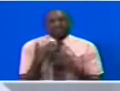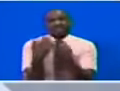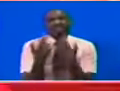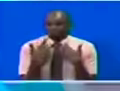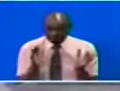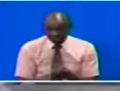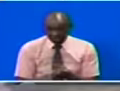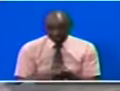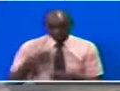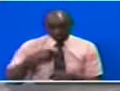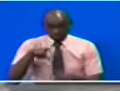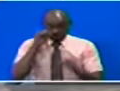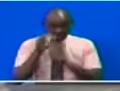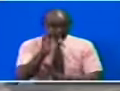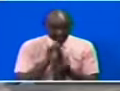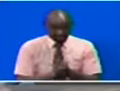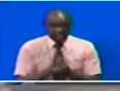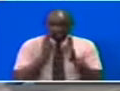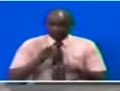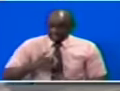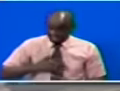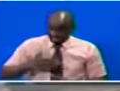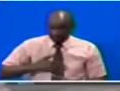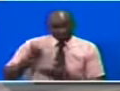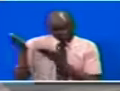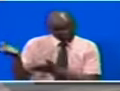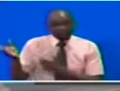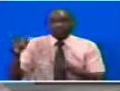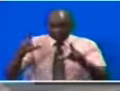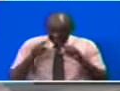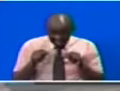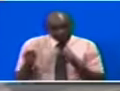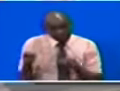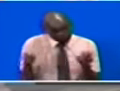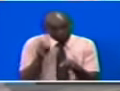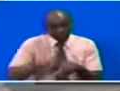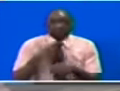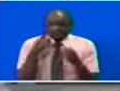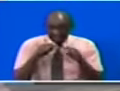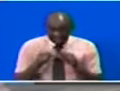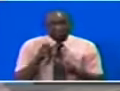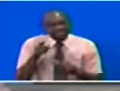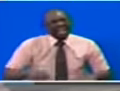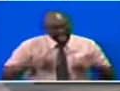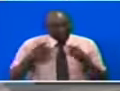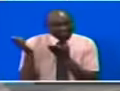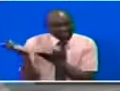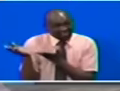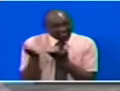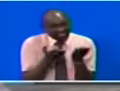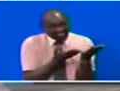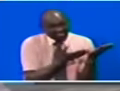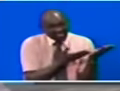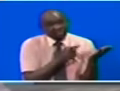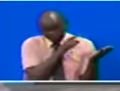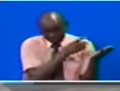papers for the nomination. Our reporter Mrimi Mwangi is there. He will be joining us in a bit, but those are live pictures we are bringing you from the Wiper